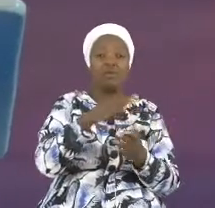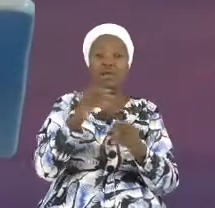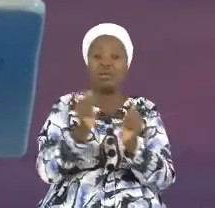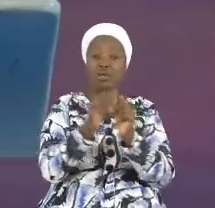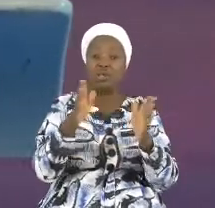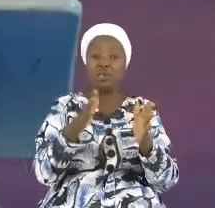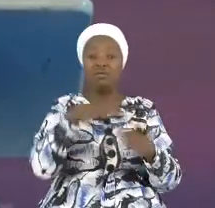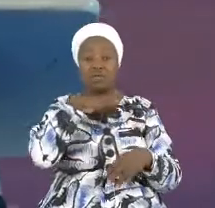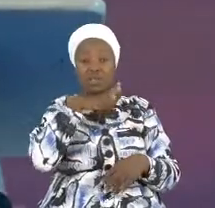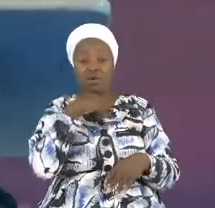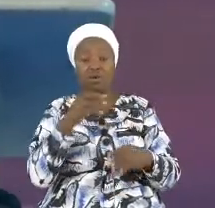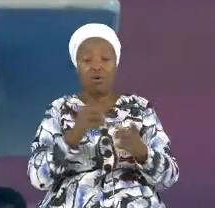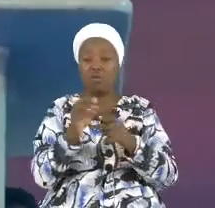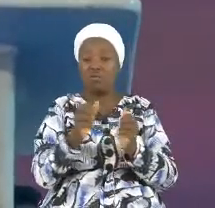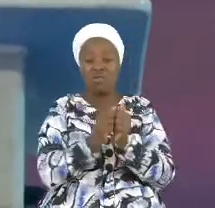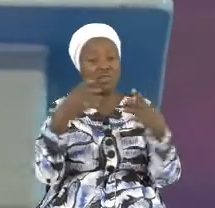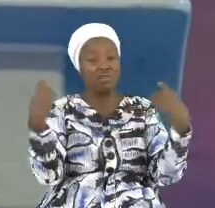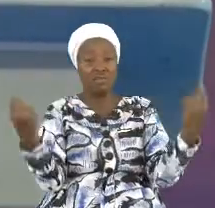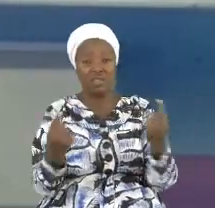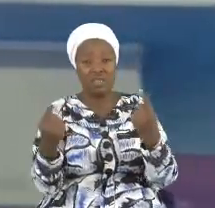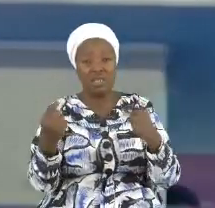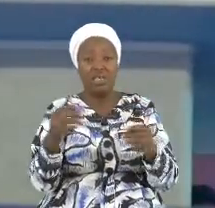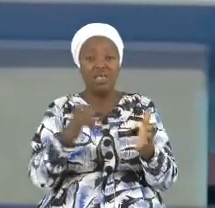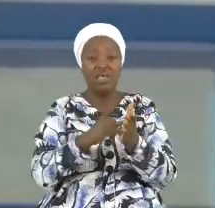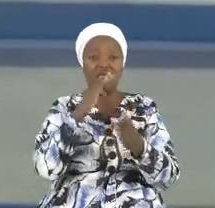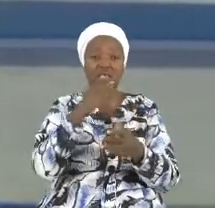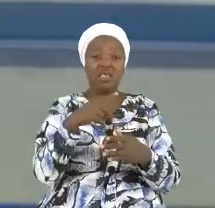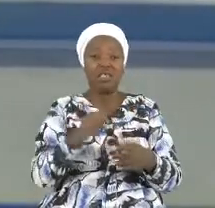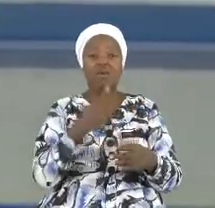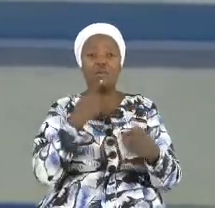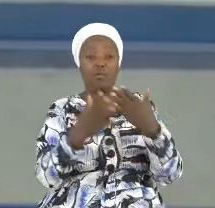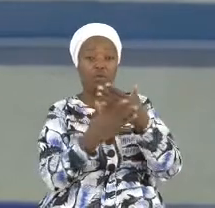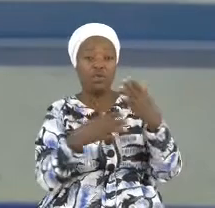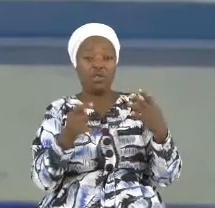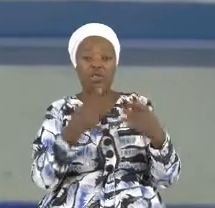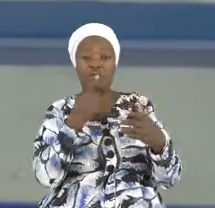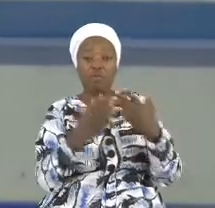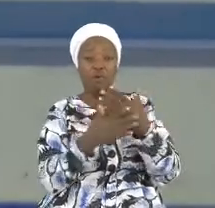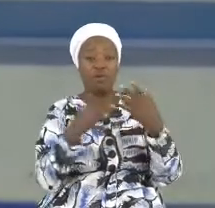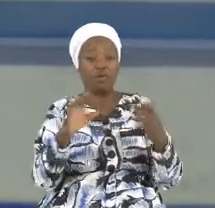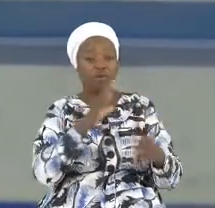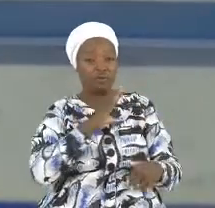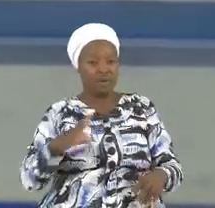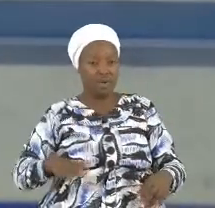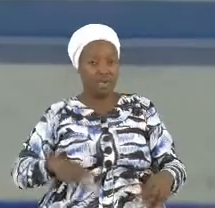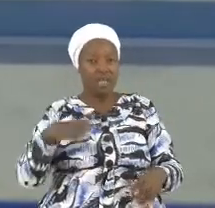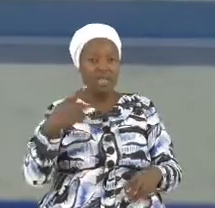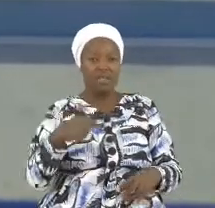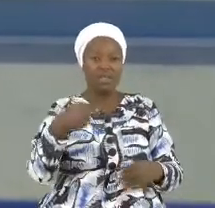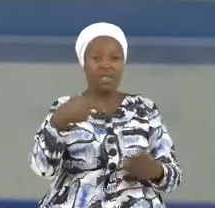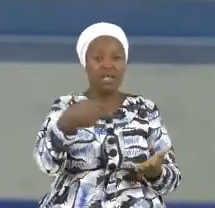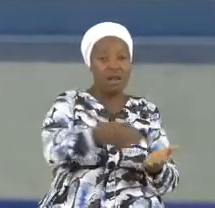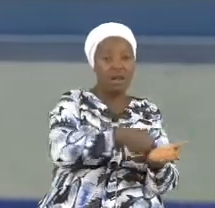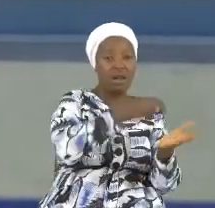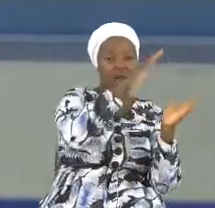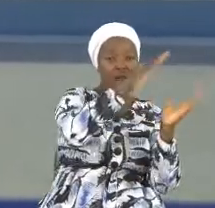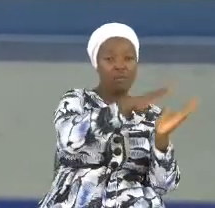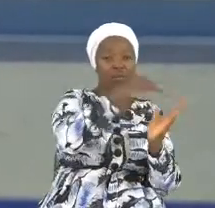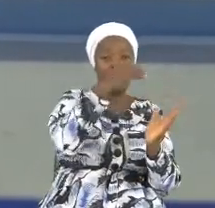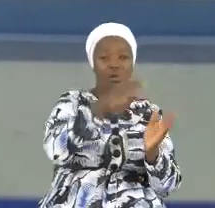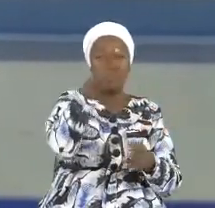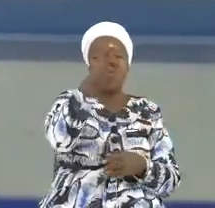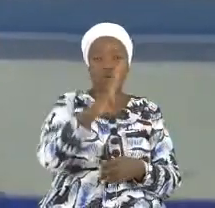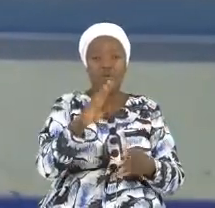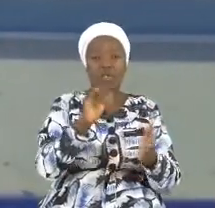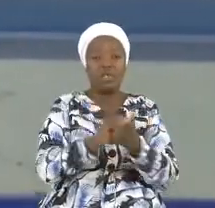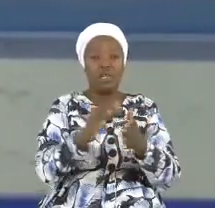Yeah, the blood of Christ, the Lamb of God, that taketh away